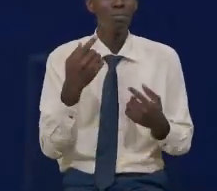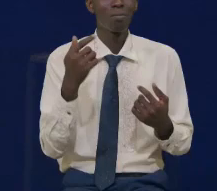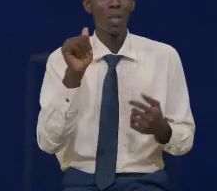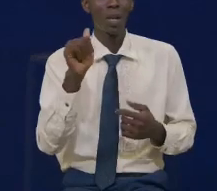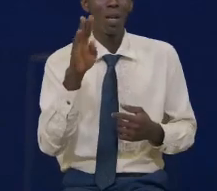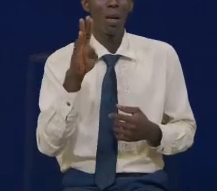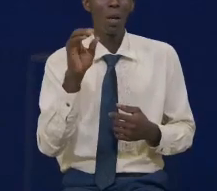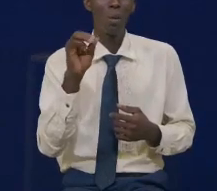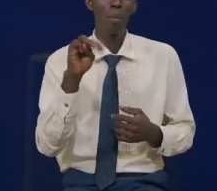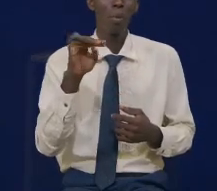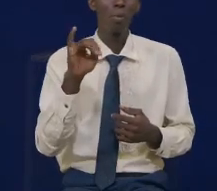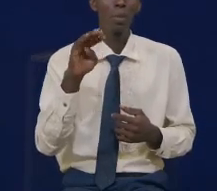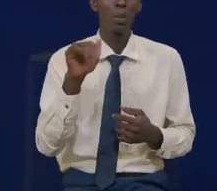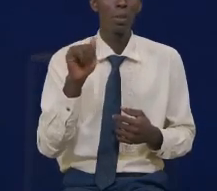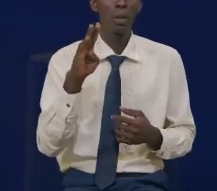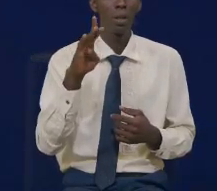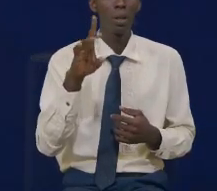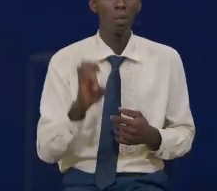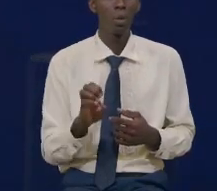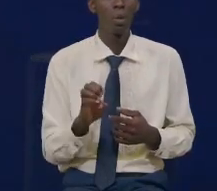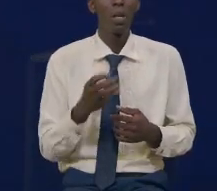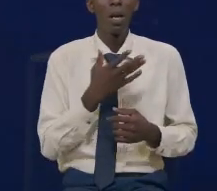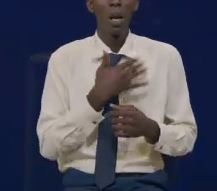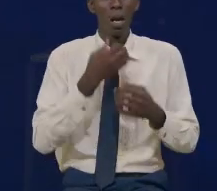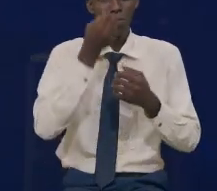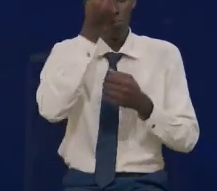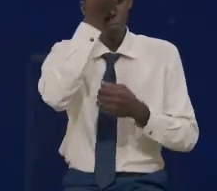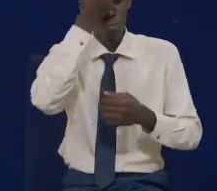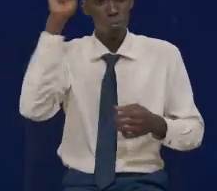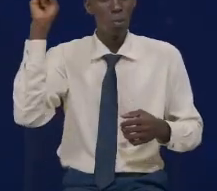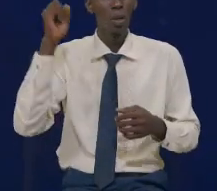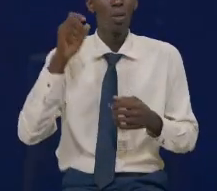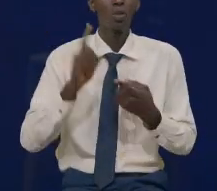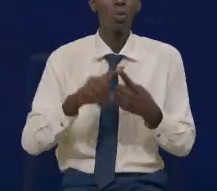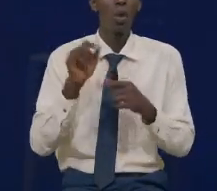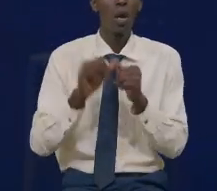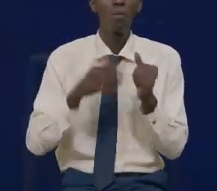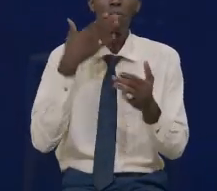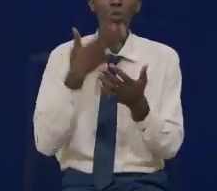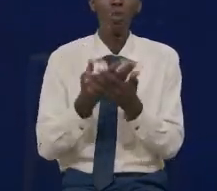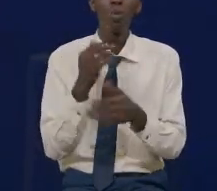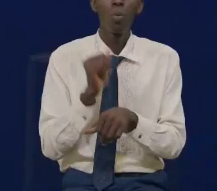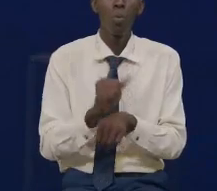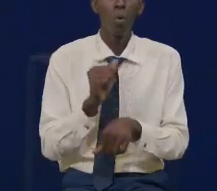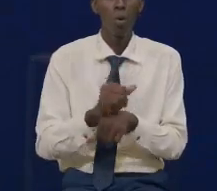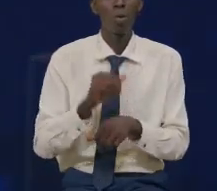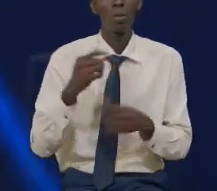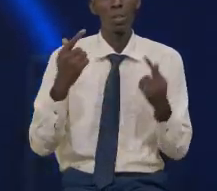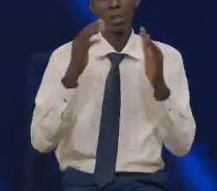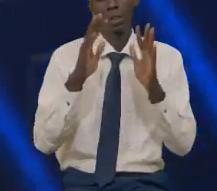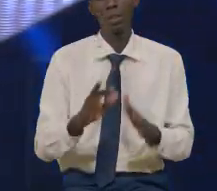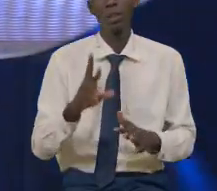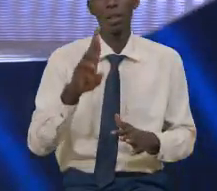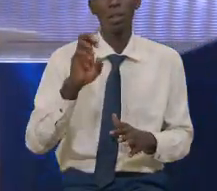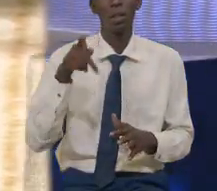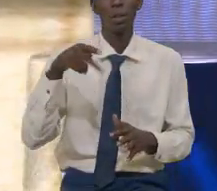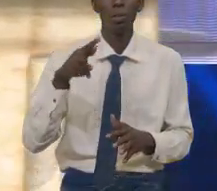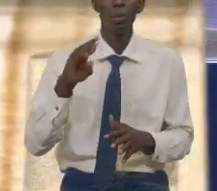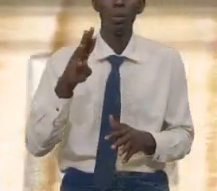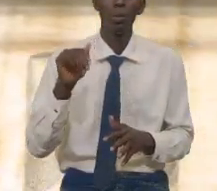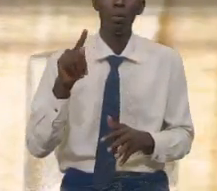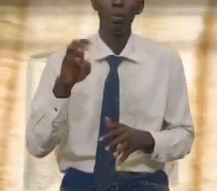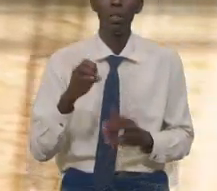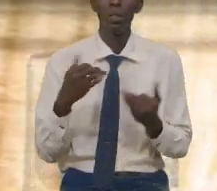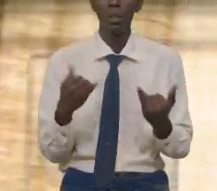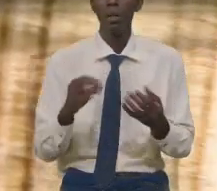and disobedient unto every good work reprobate. We're looking at number three here. Number